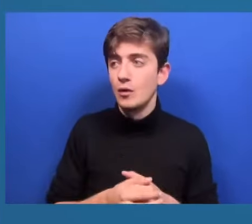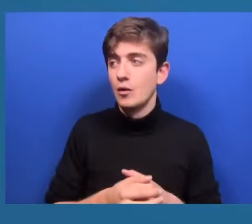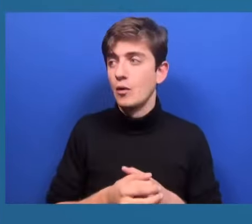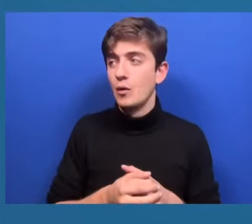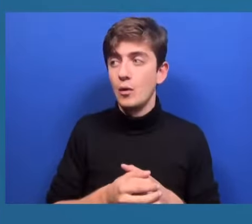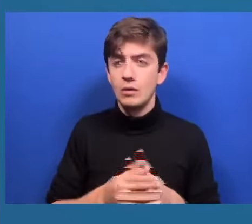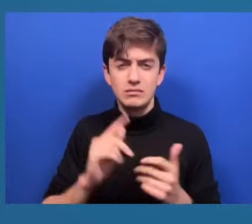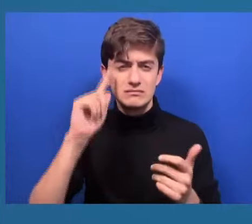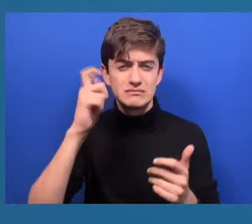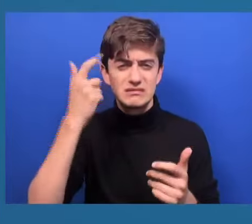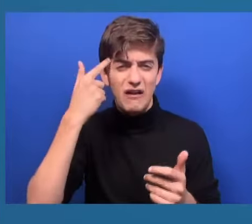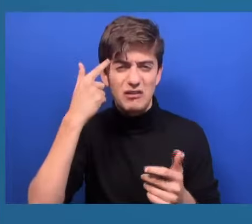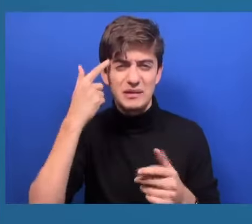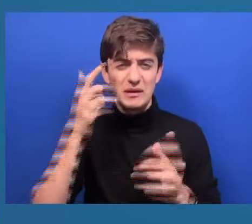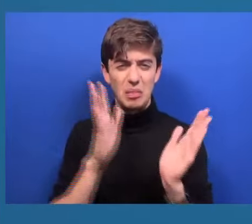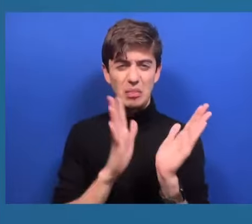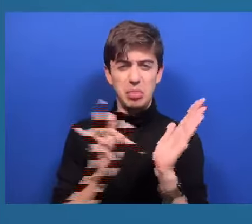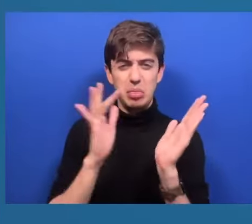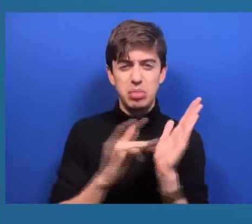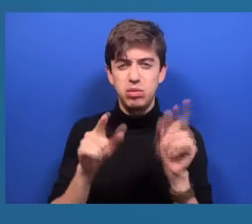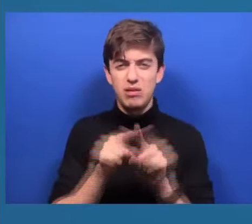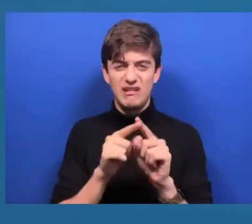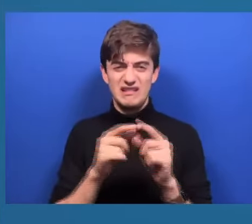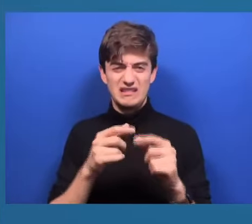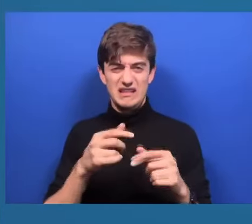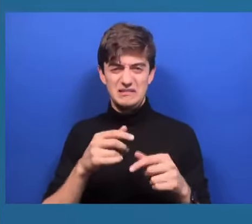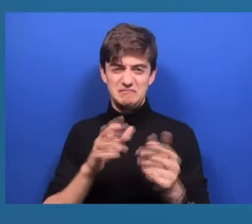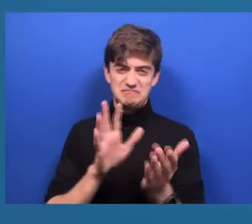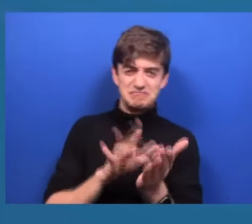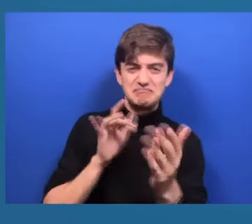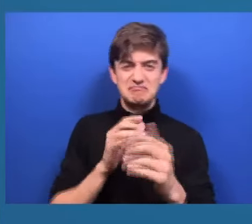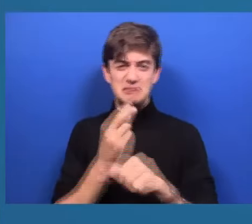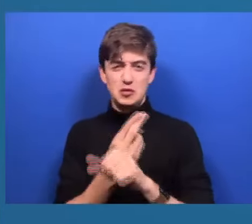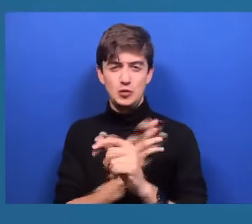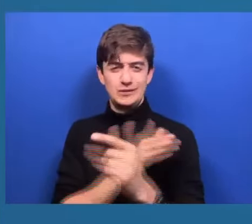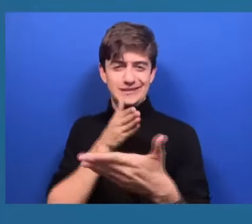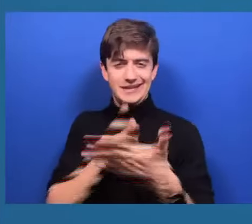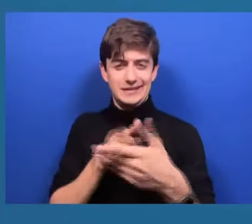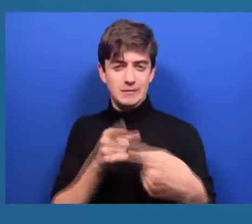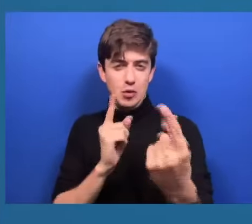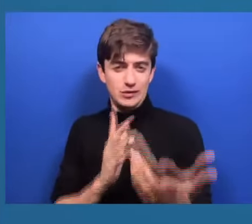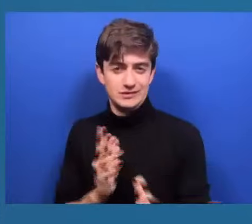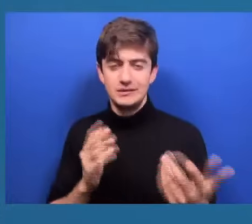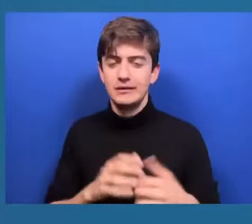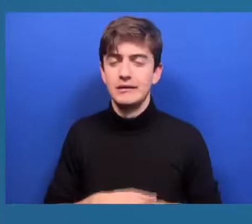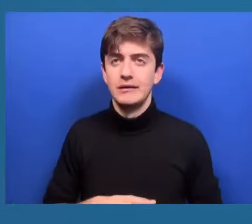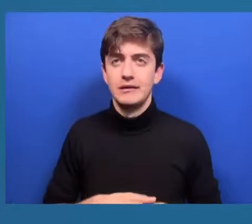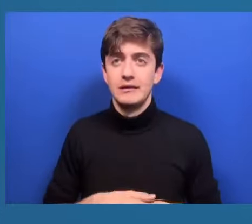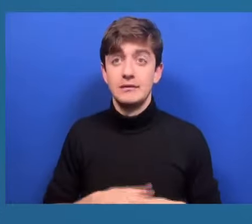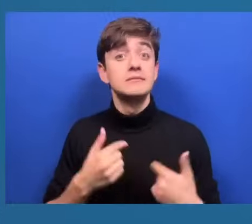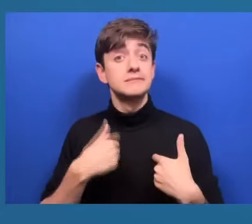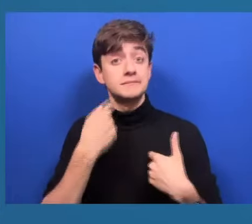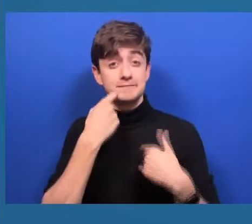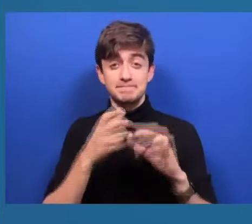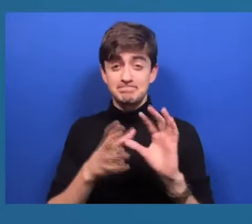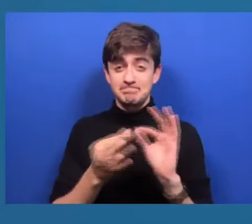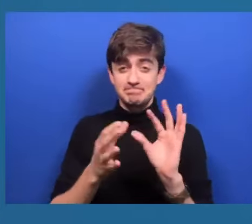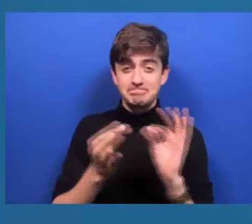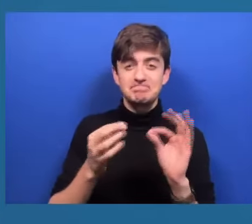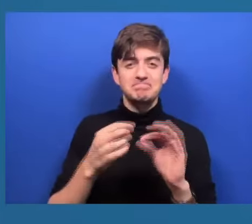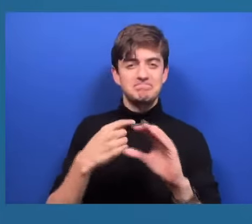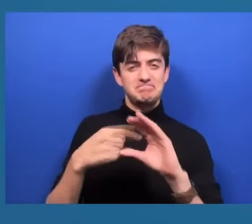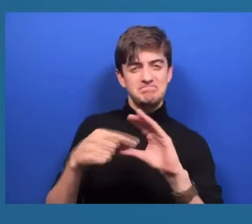is used as a weapon against adversaries? Well, I just was sending messages to Tish James and sending her a